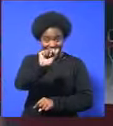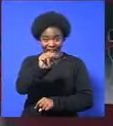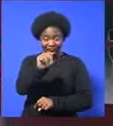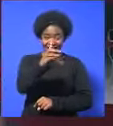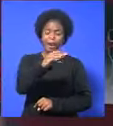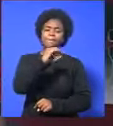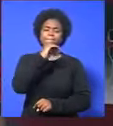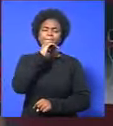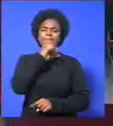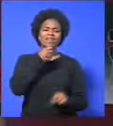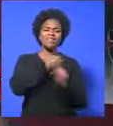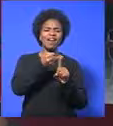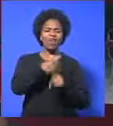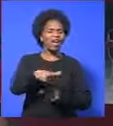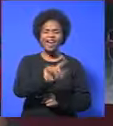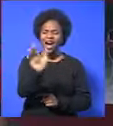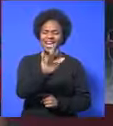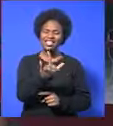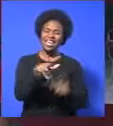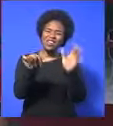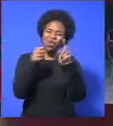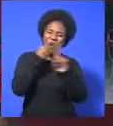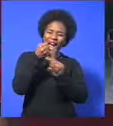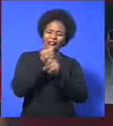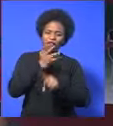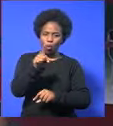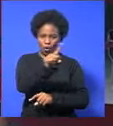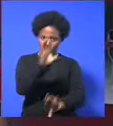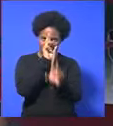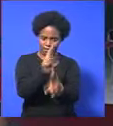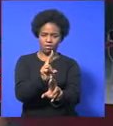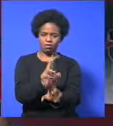not necessarily fighting for the land. We are fighting for your dignity.